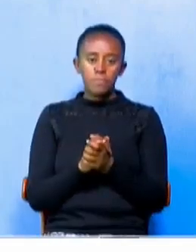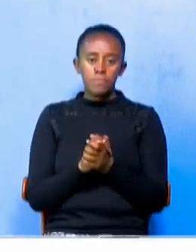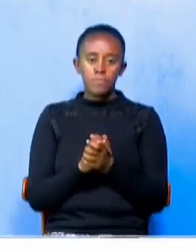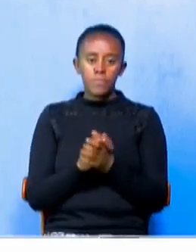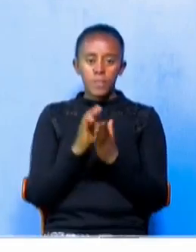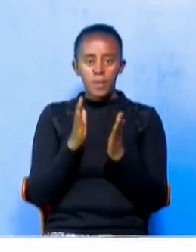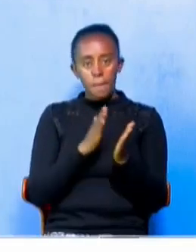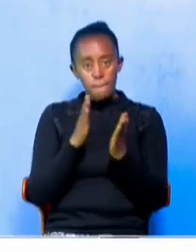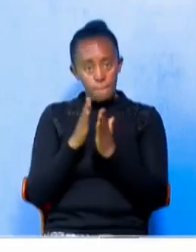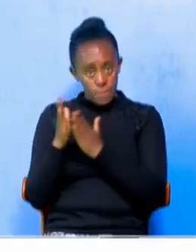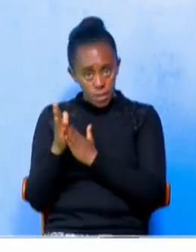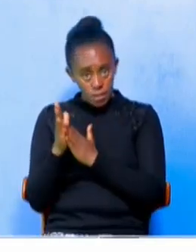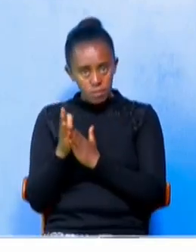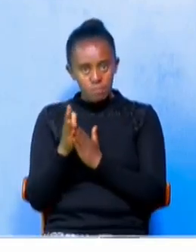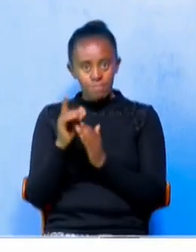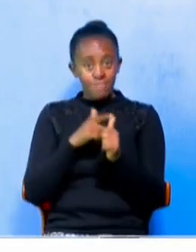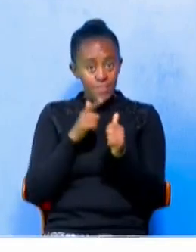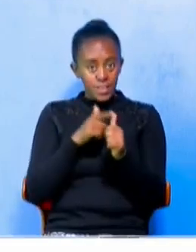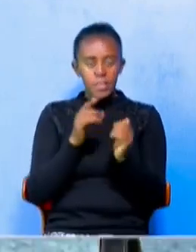Prepare for interview.